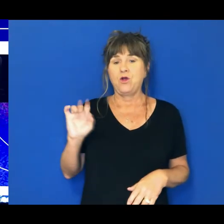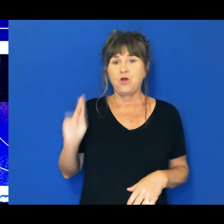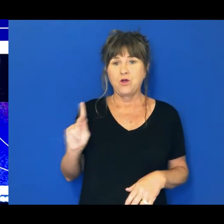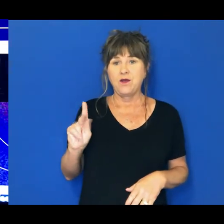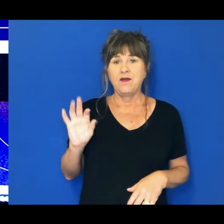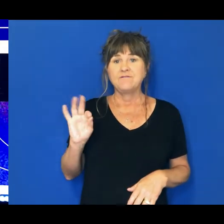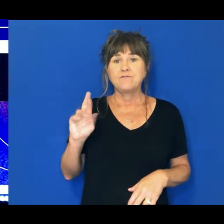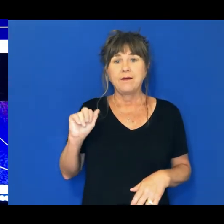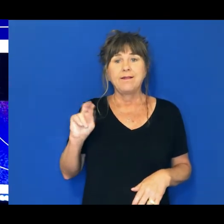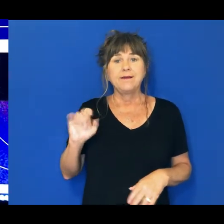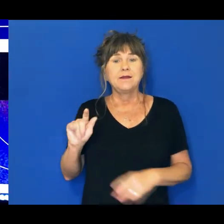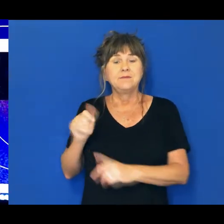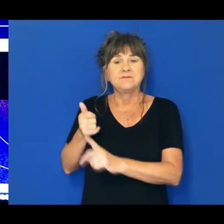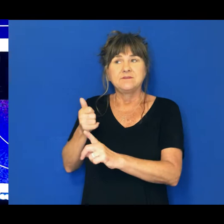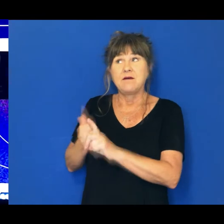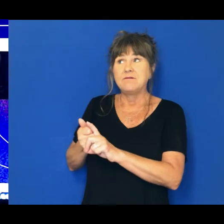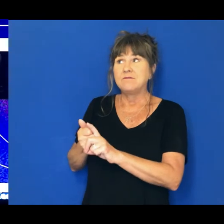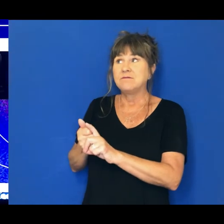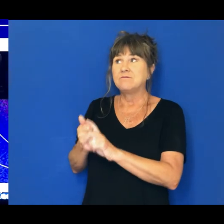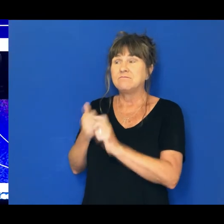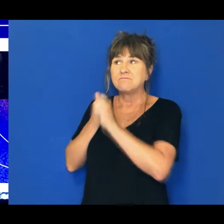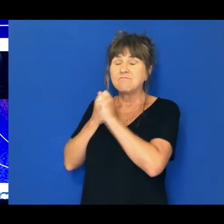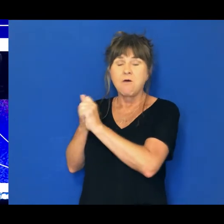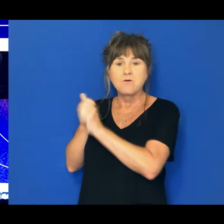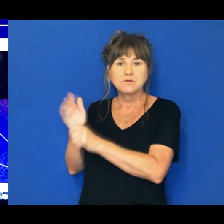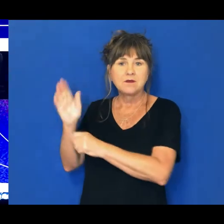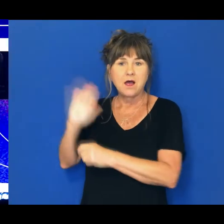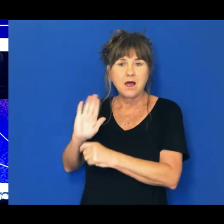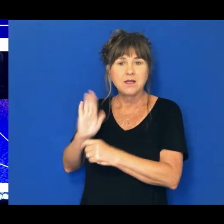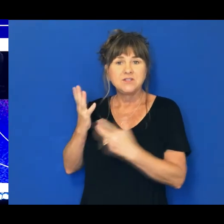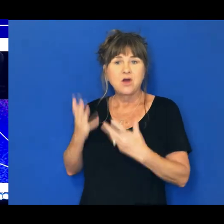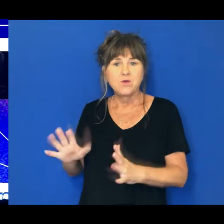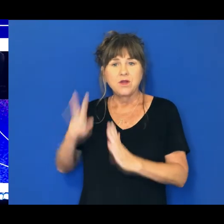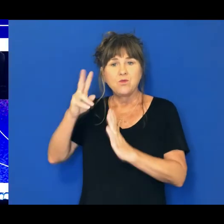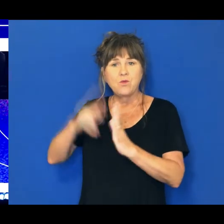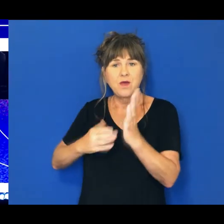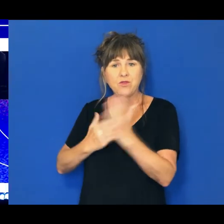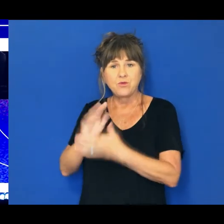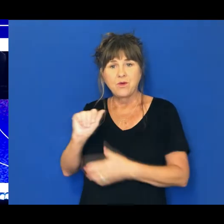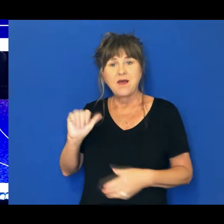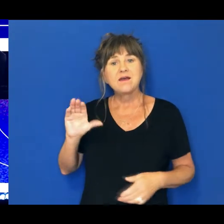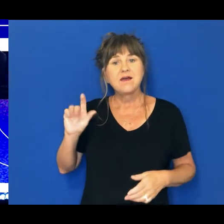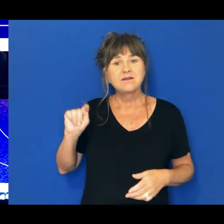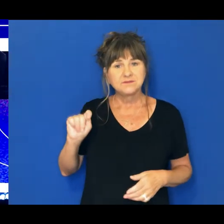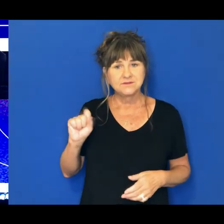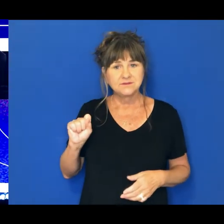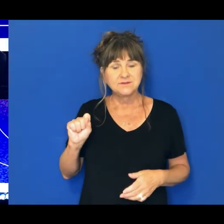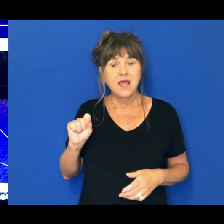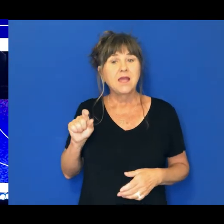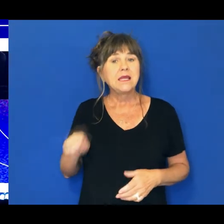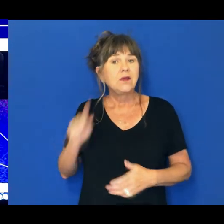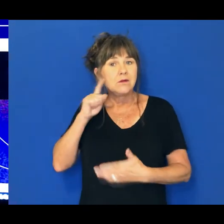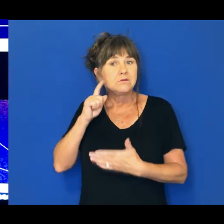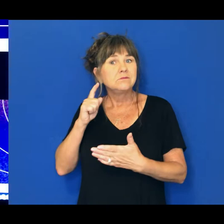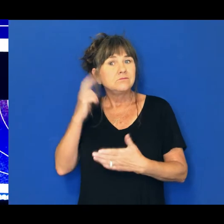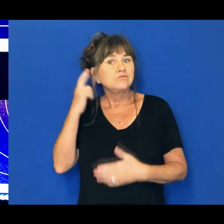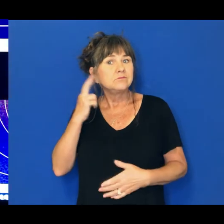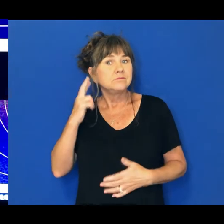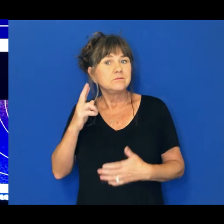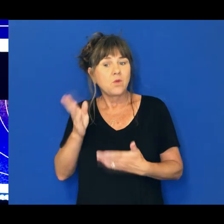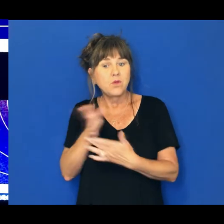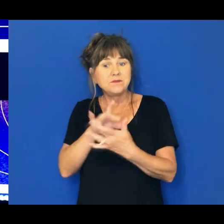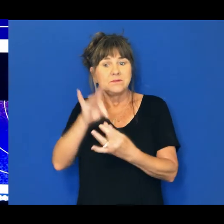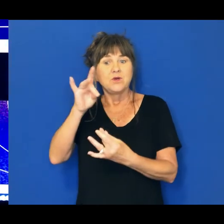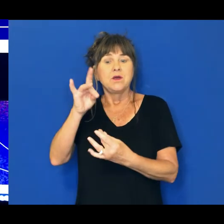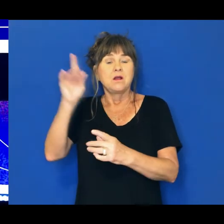Kirk Franklin, because he's a man of God, has read the scriptures and has read through Acts chapter 1 and realizes that when the Holy